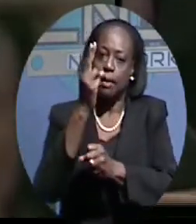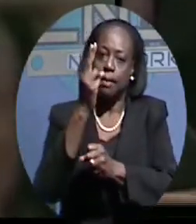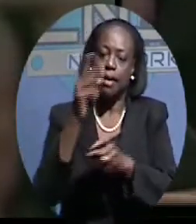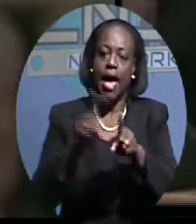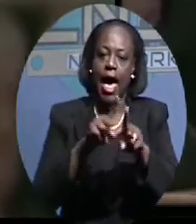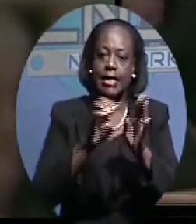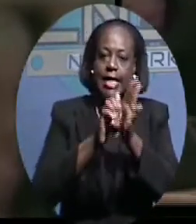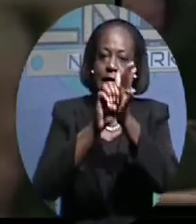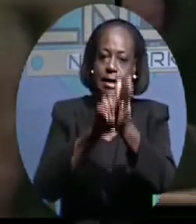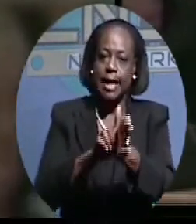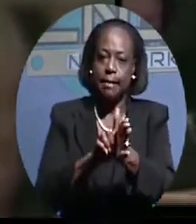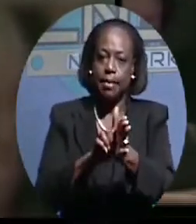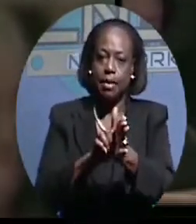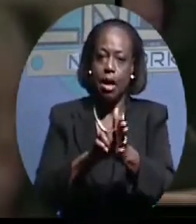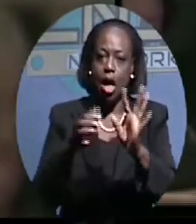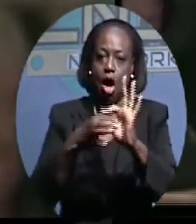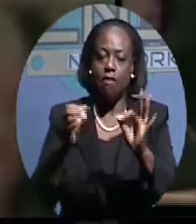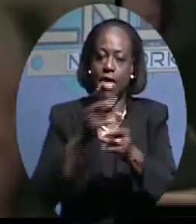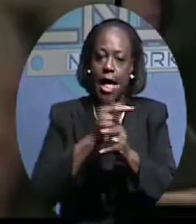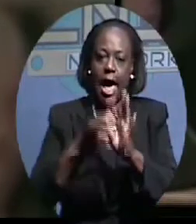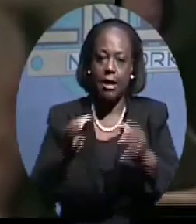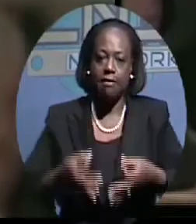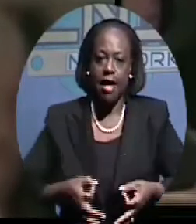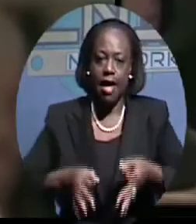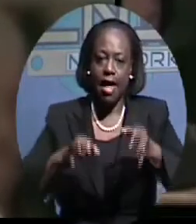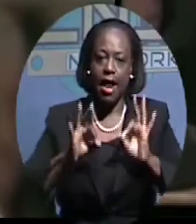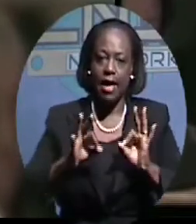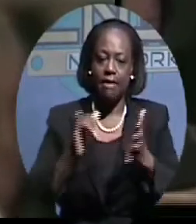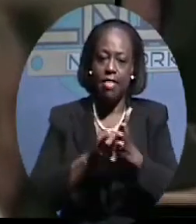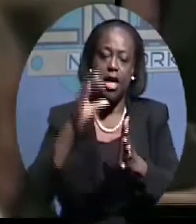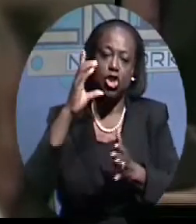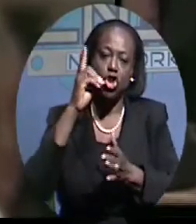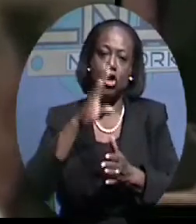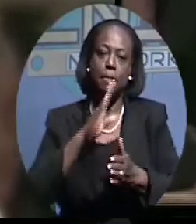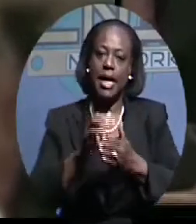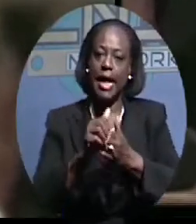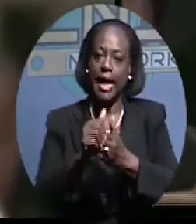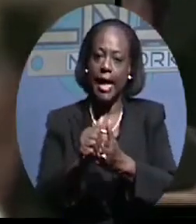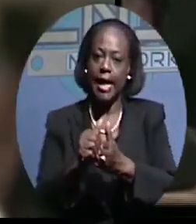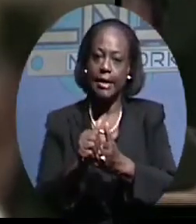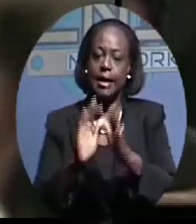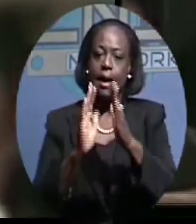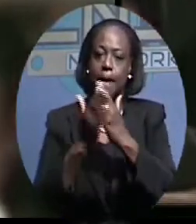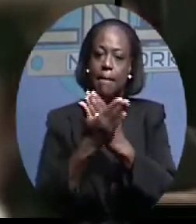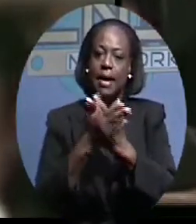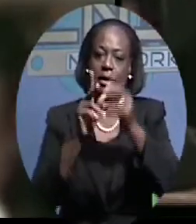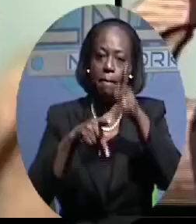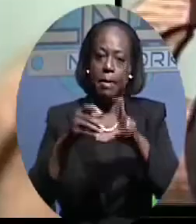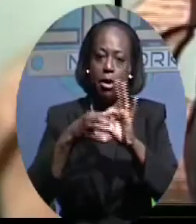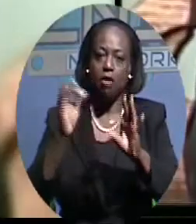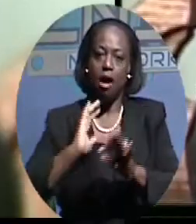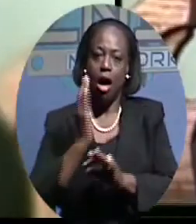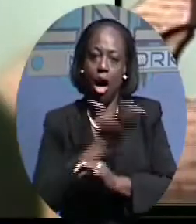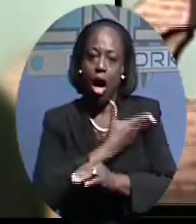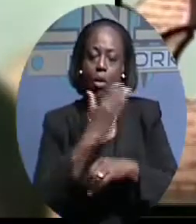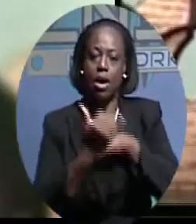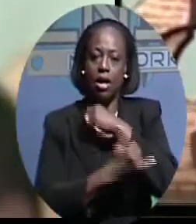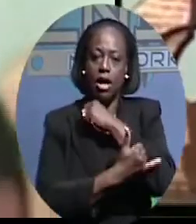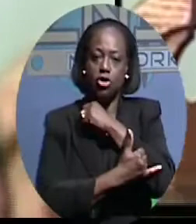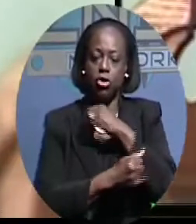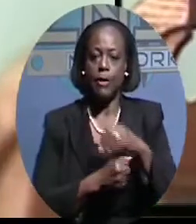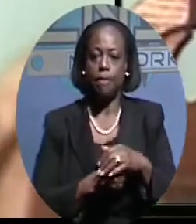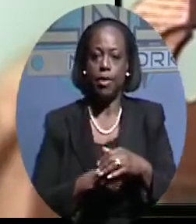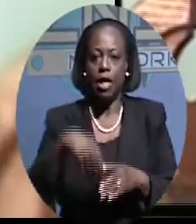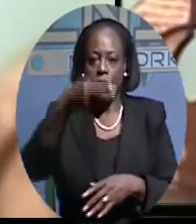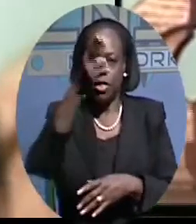as an example of the kind of life that should be led by citizens of our country. The Honorable